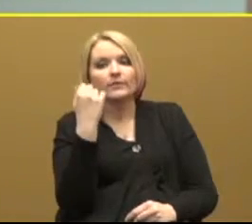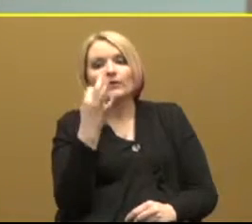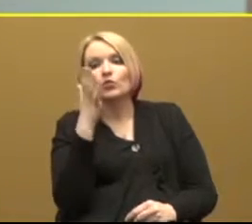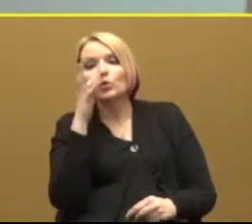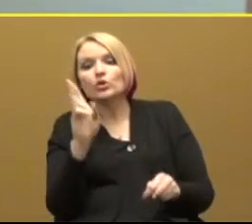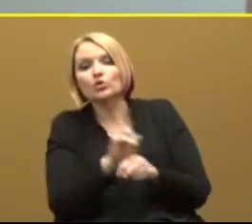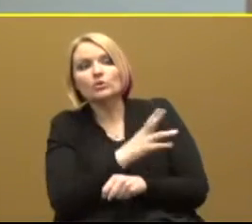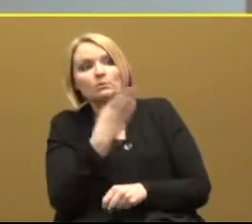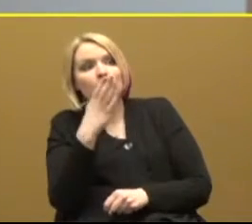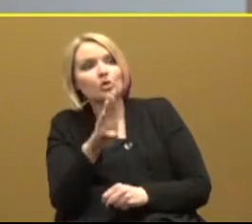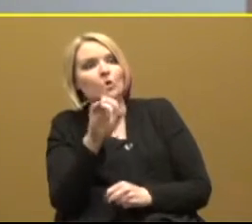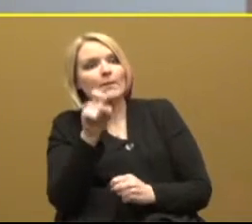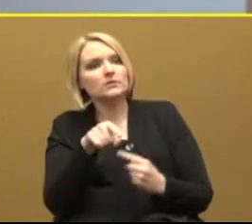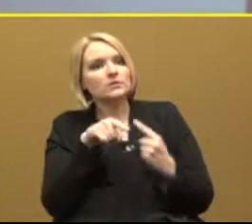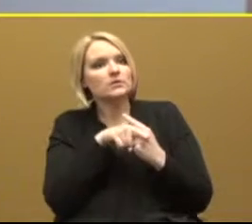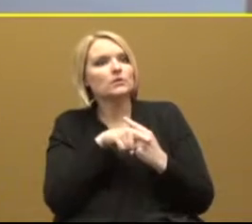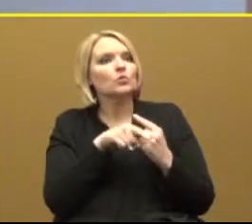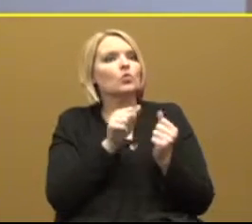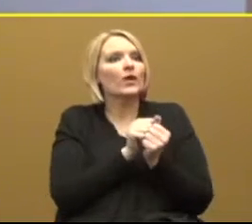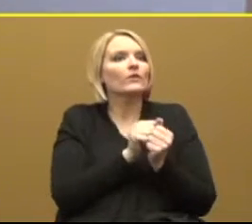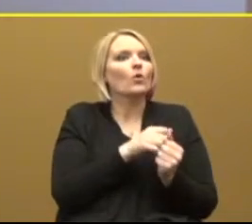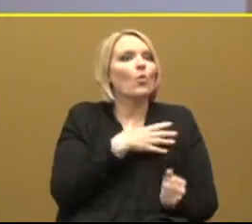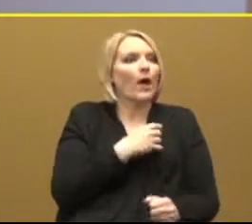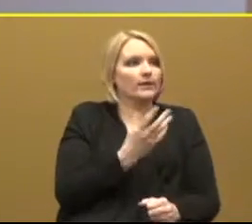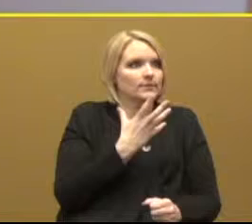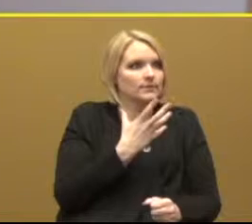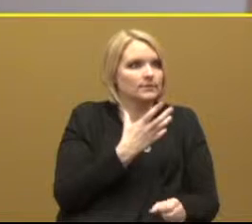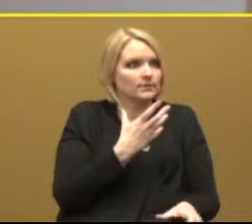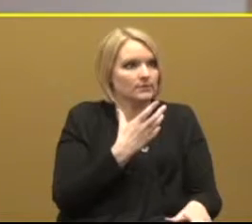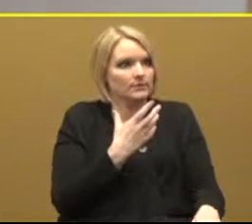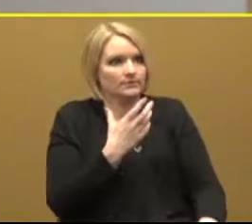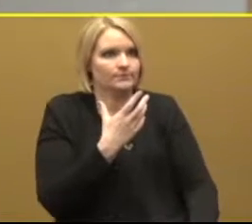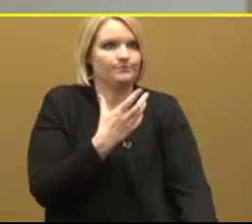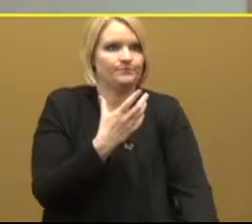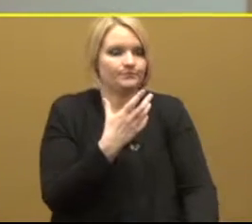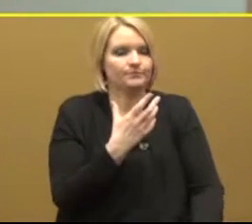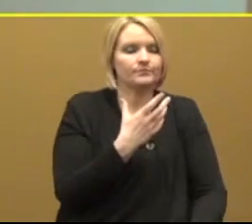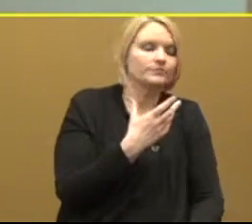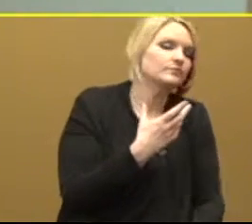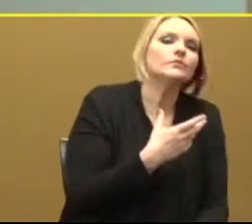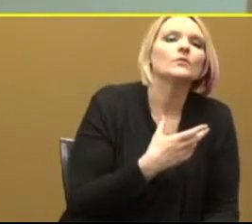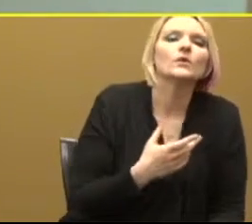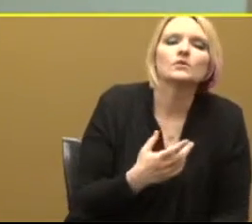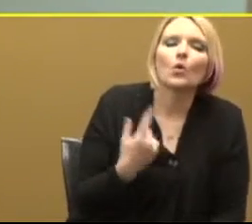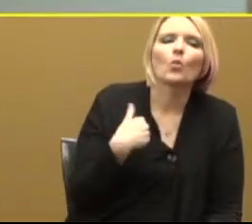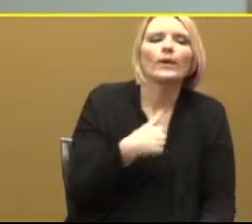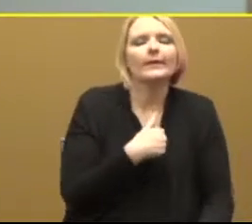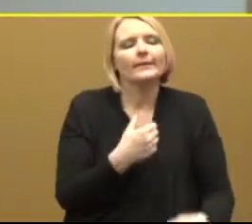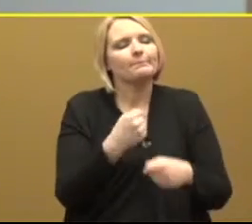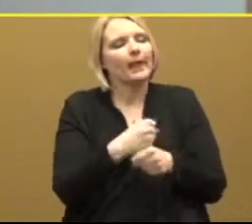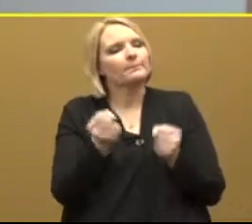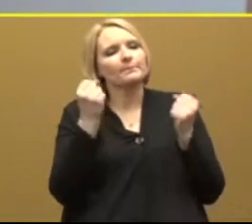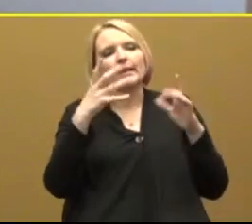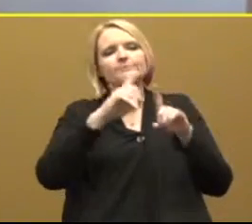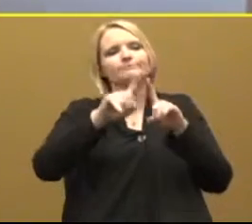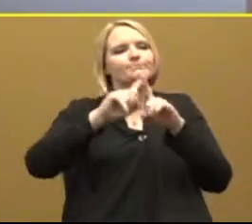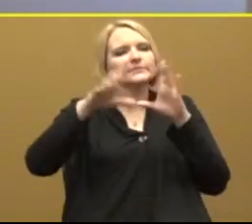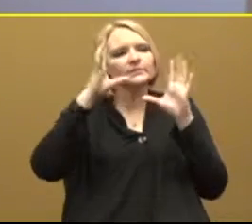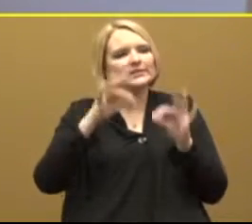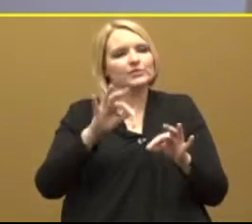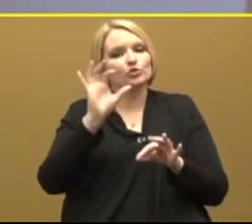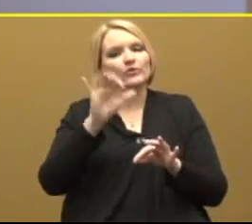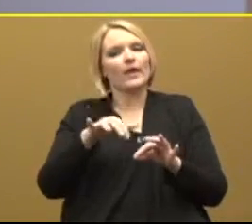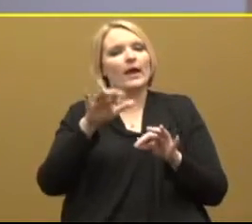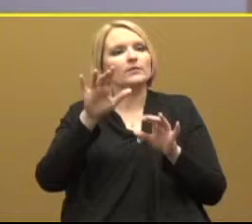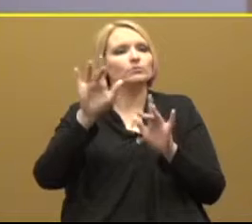use blue, it has to be contrasted with white. And so lots of decision making that went into this. This